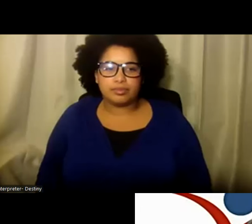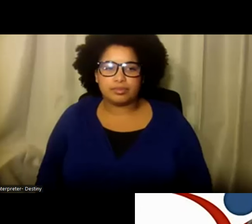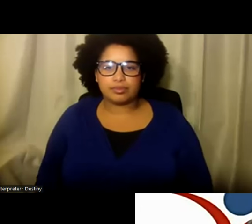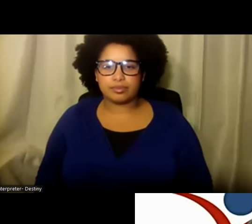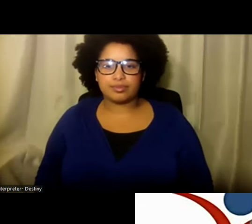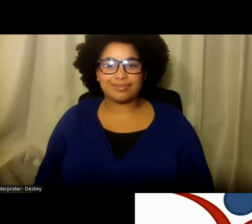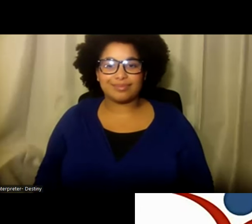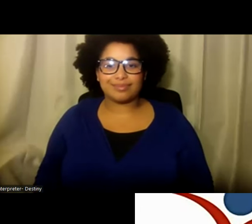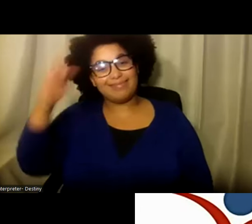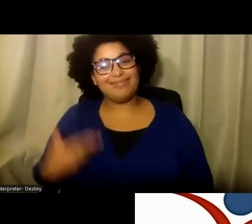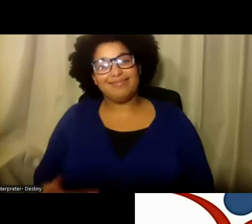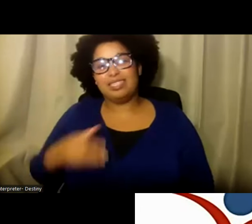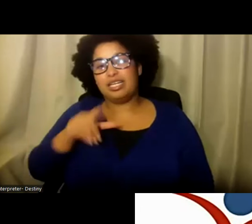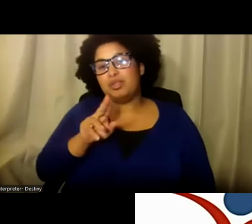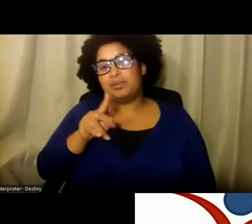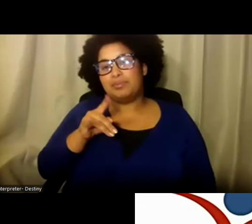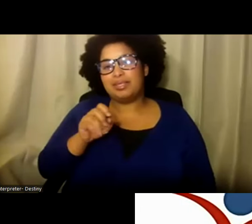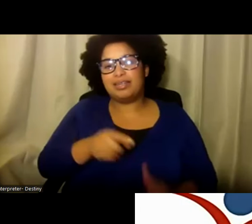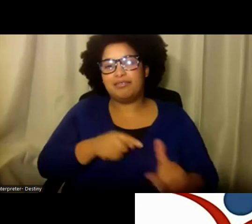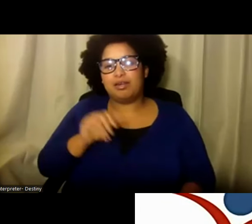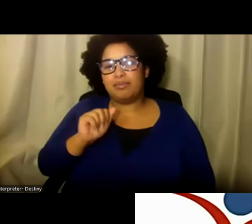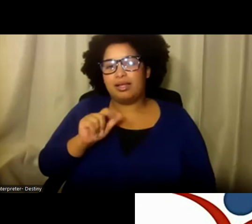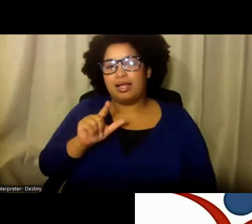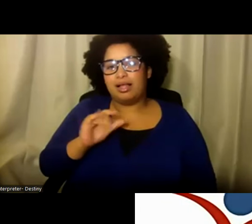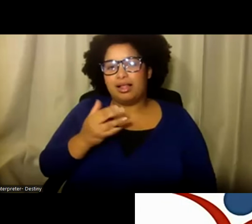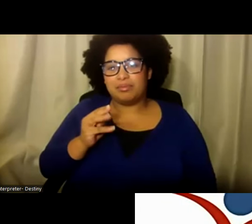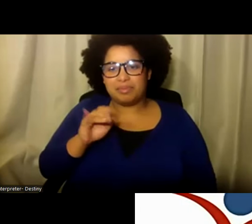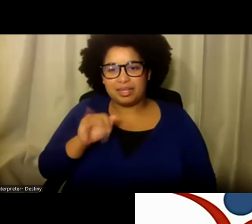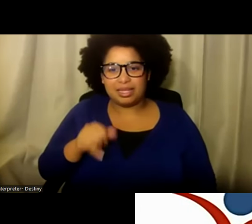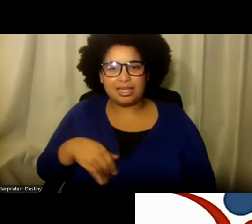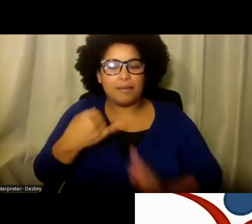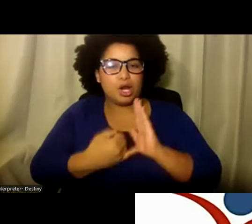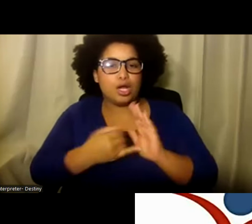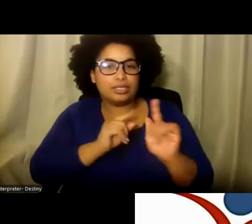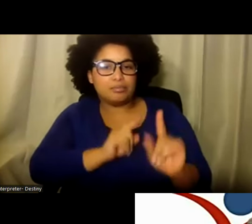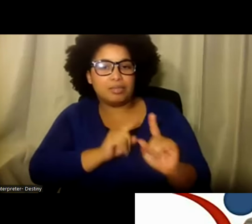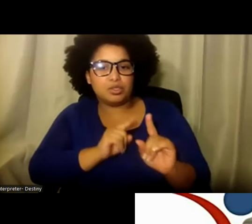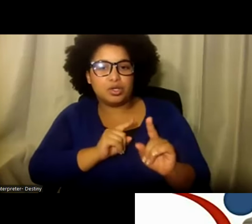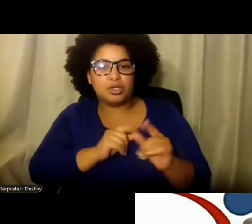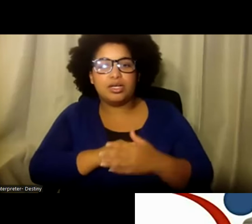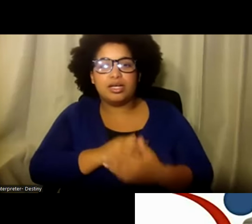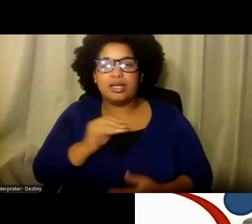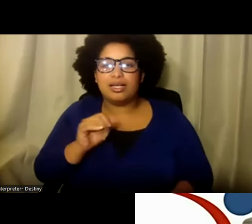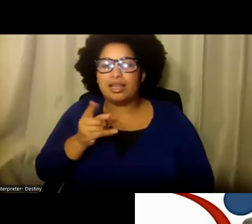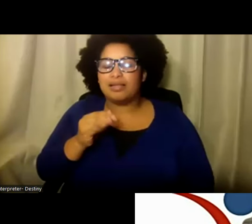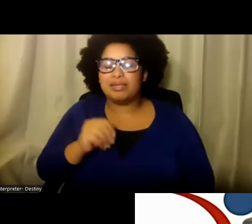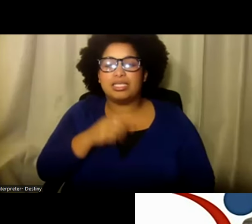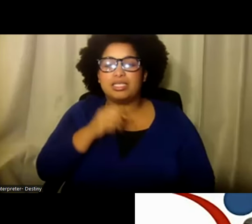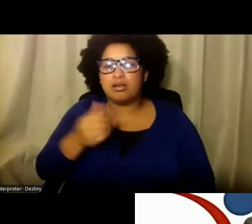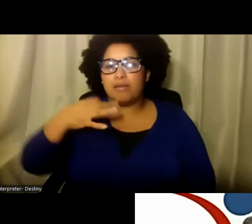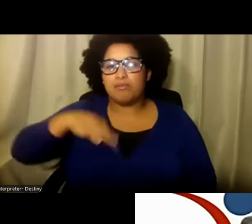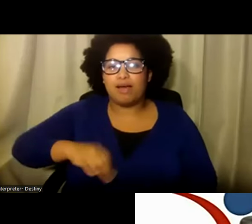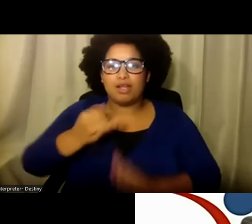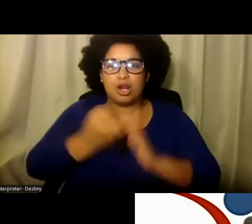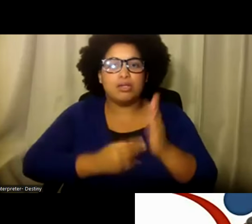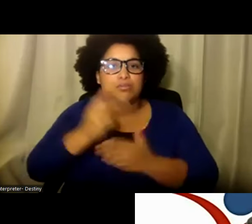Hi, I'm Lupita. I'm from Alchemia. I'm an artist mentor, and Alchemia is a nonprofit arts